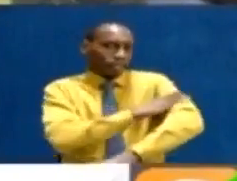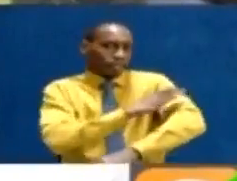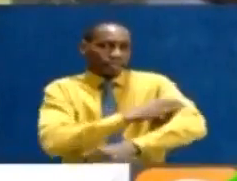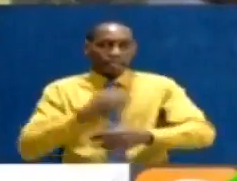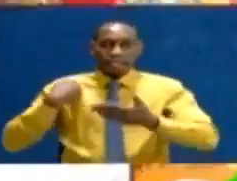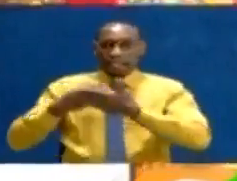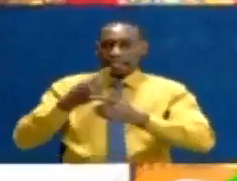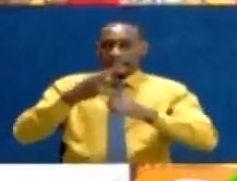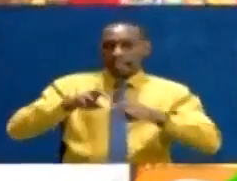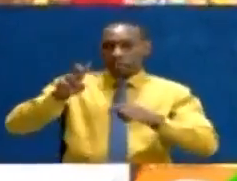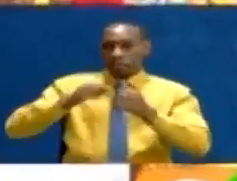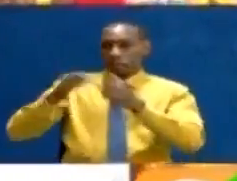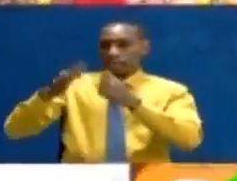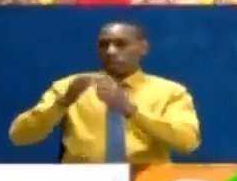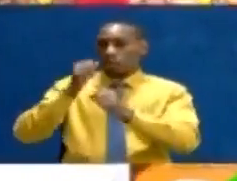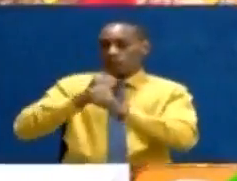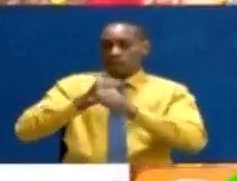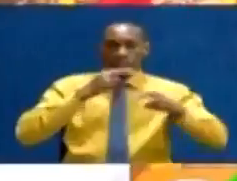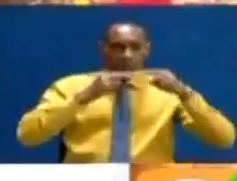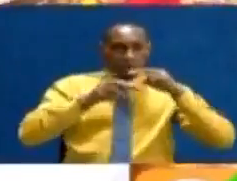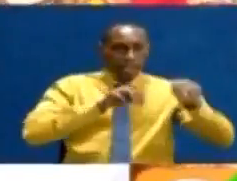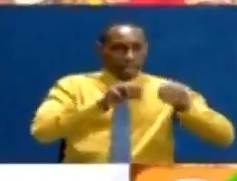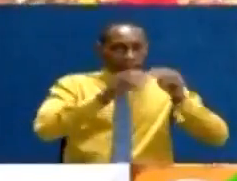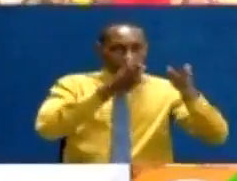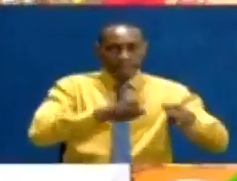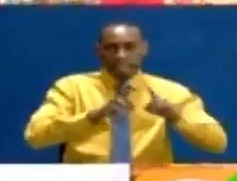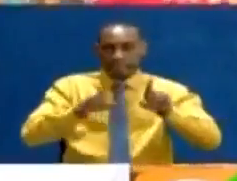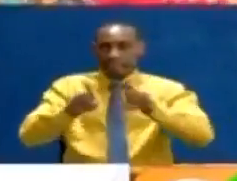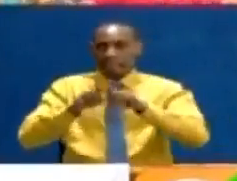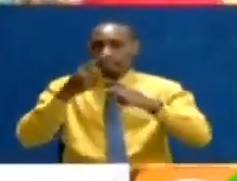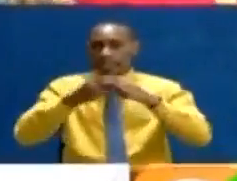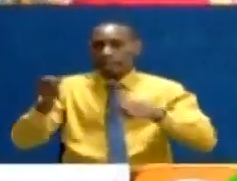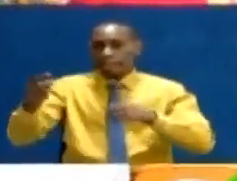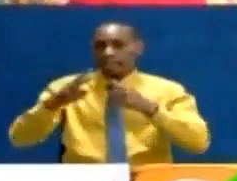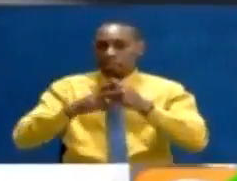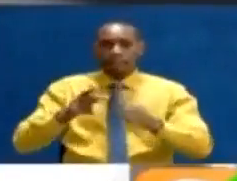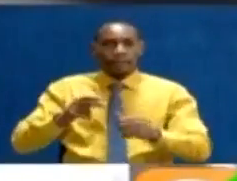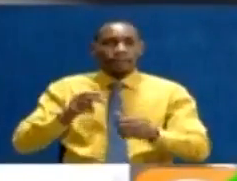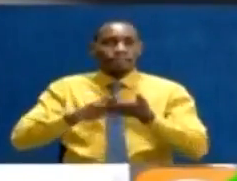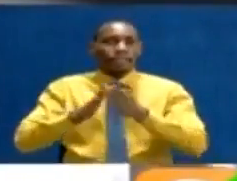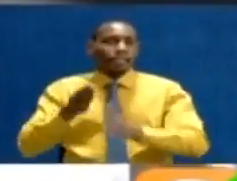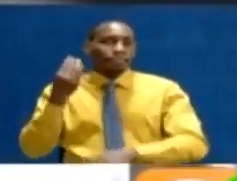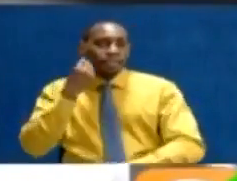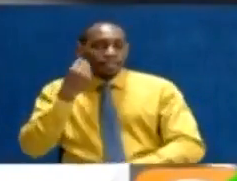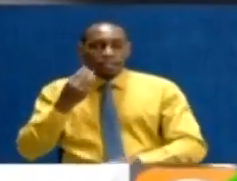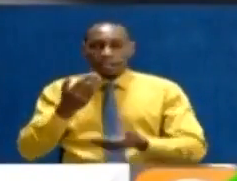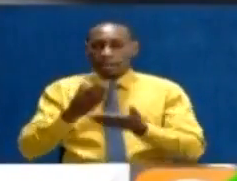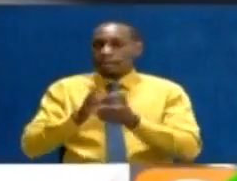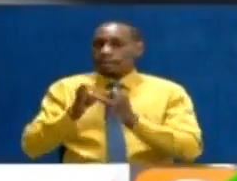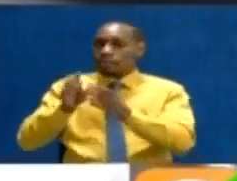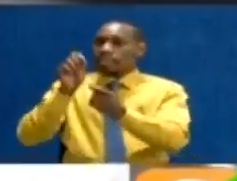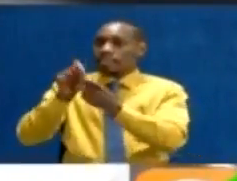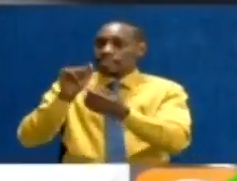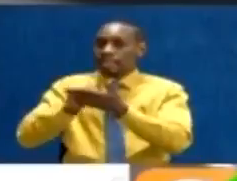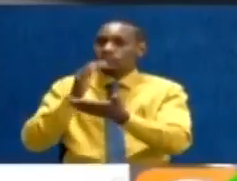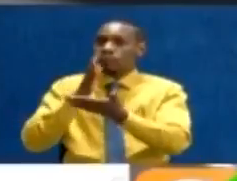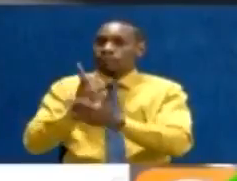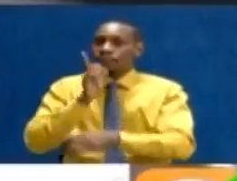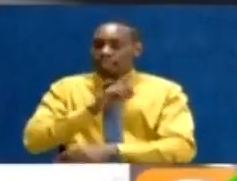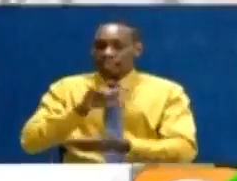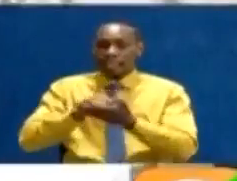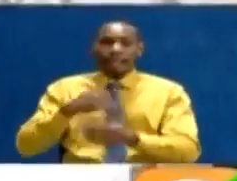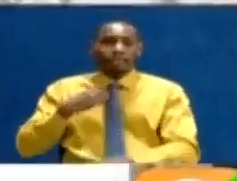since 2008. He worked as a hotel manager, but in that year, in July, he fell ill, forcing him to take tests that confirmed